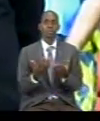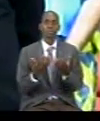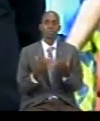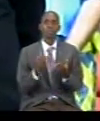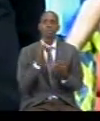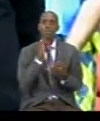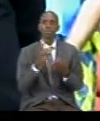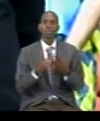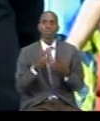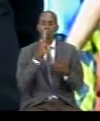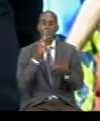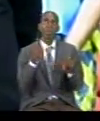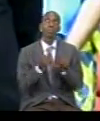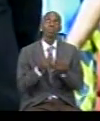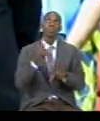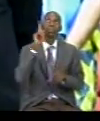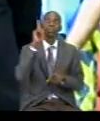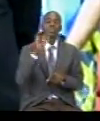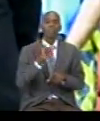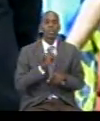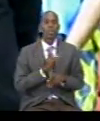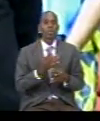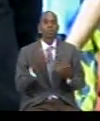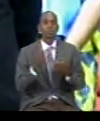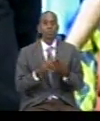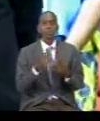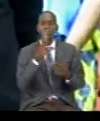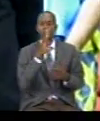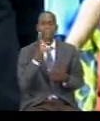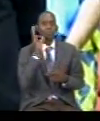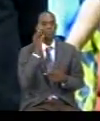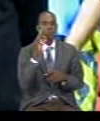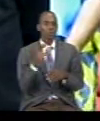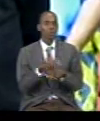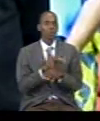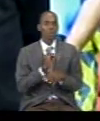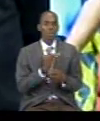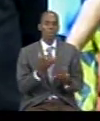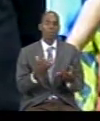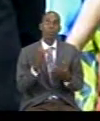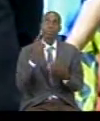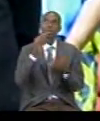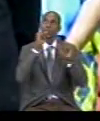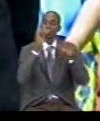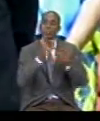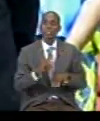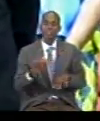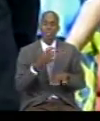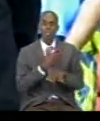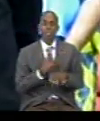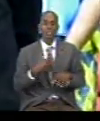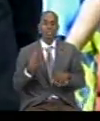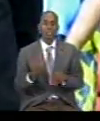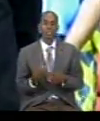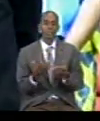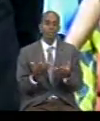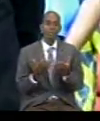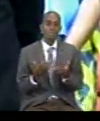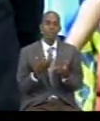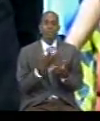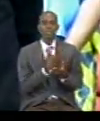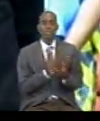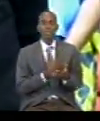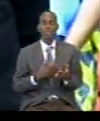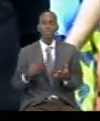like thee. I want to be fruitful. I want the blessing and the desire and the demand of